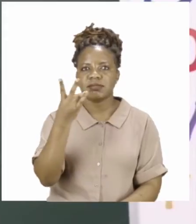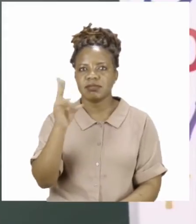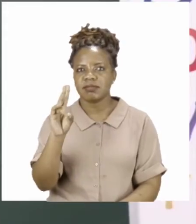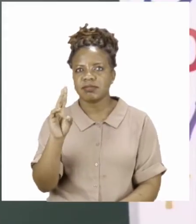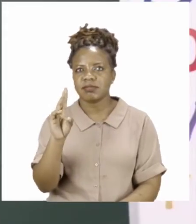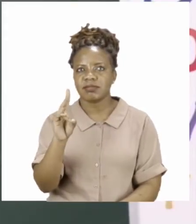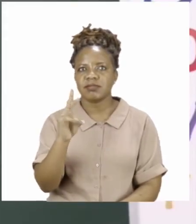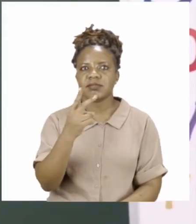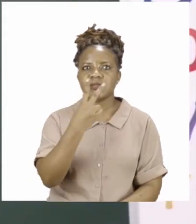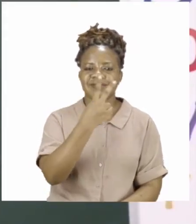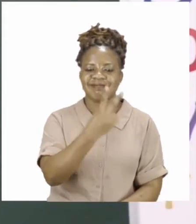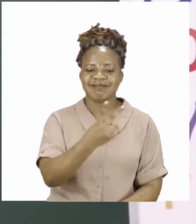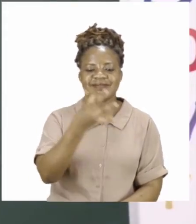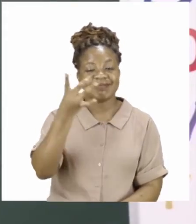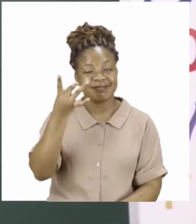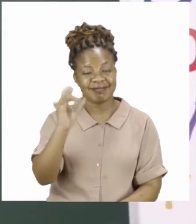27,